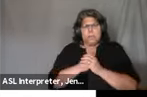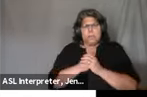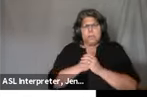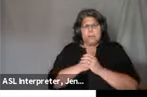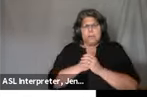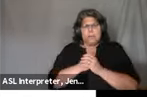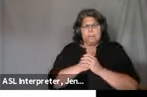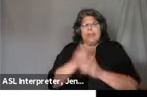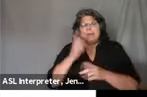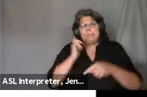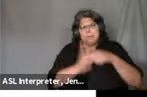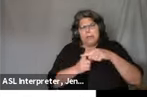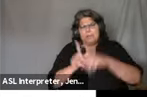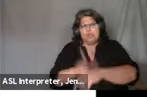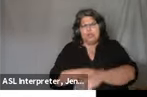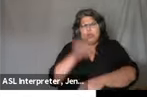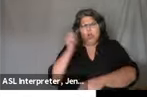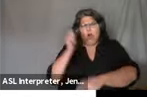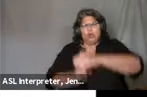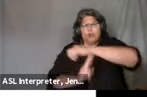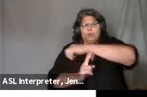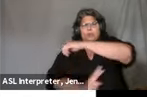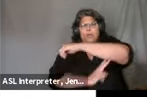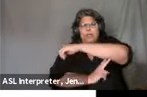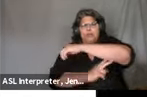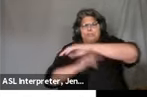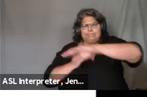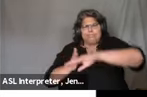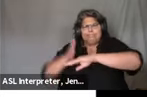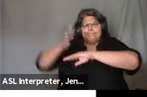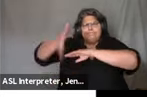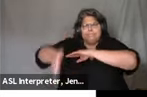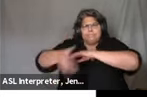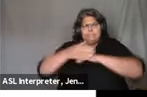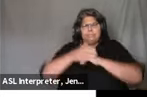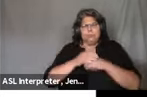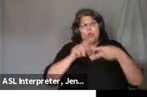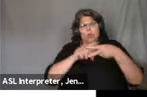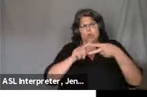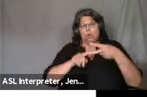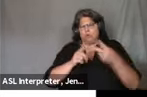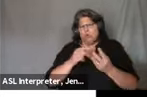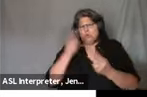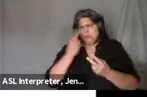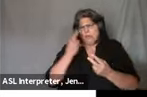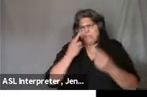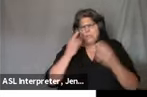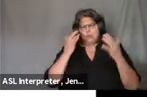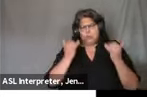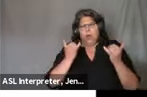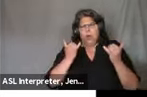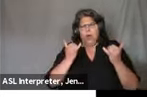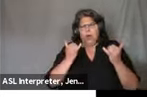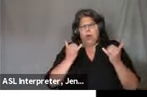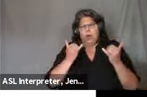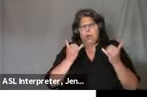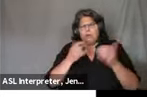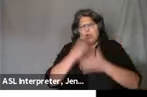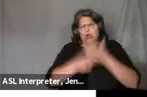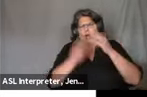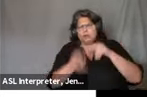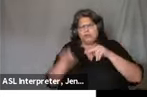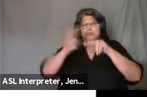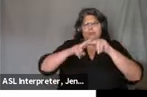longer span. So those two items contribute to the overall cost. It makes it